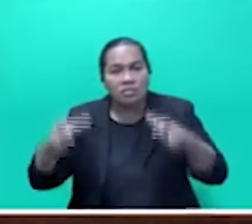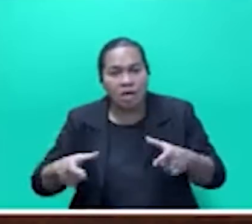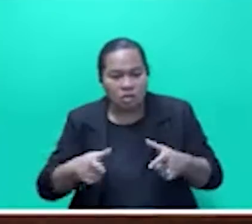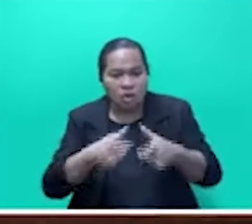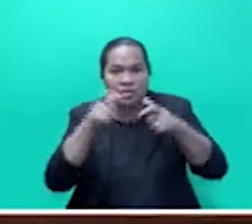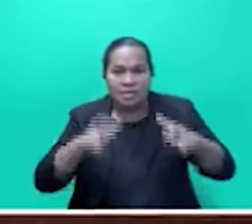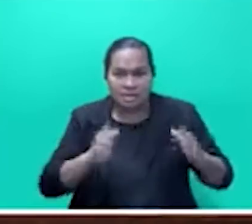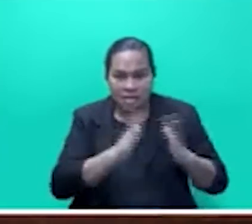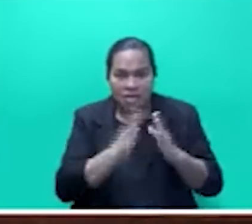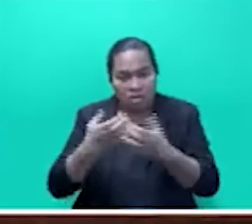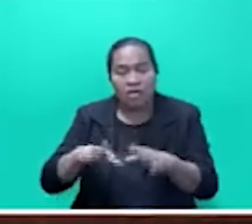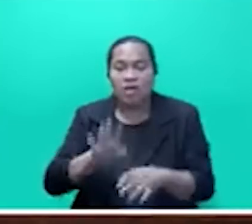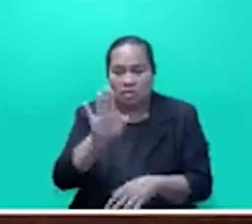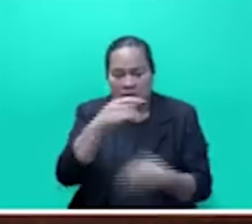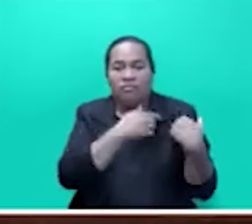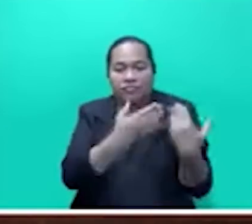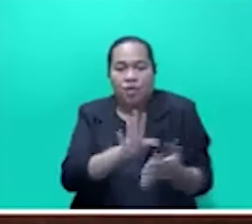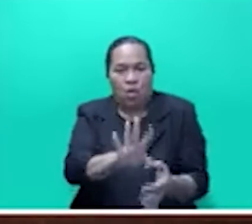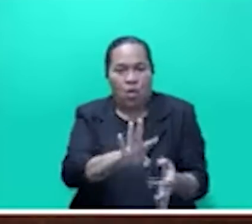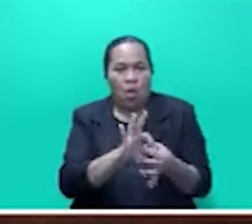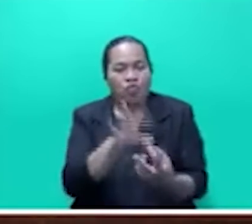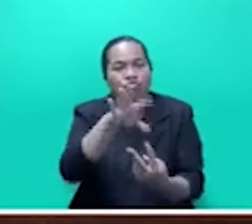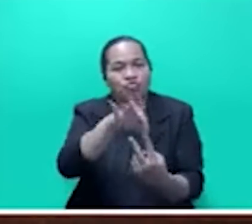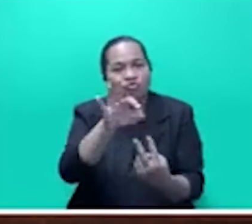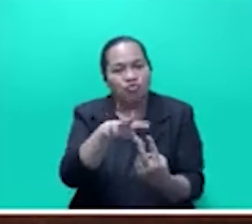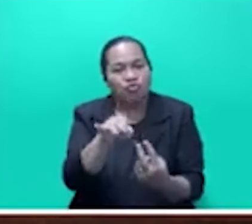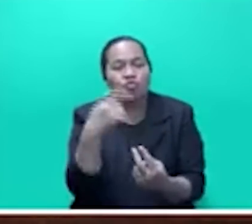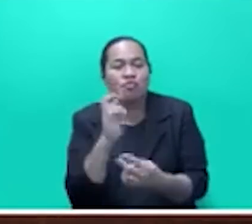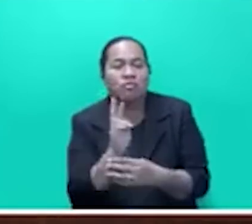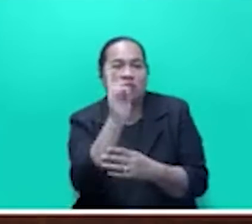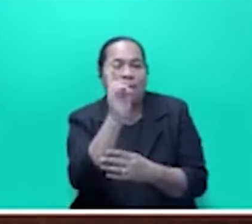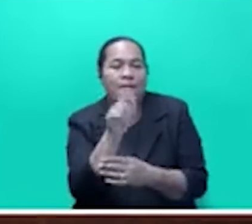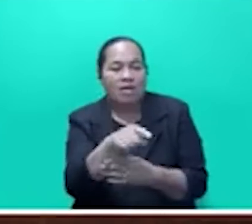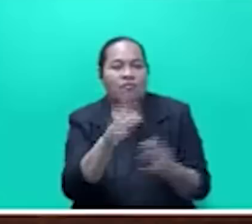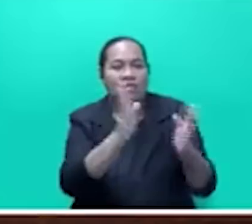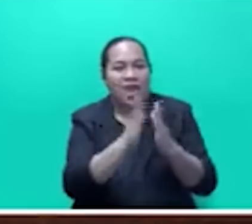opportunity to choose their own representatives in elections for city and town councils.